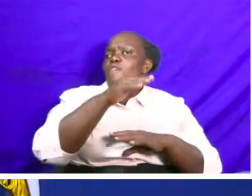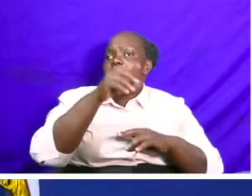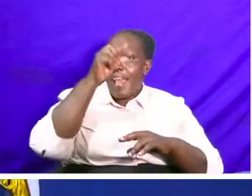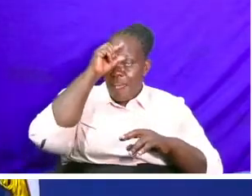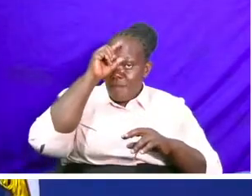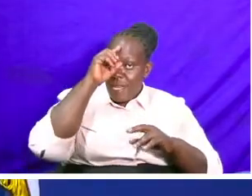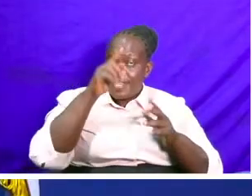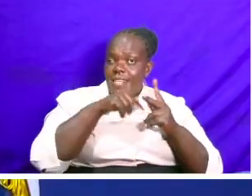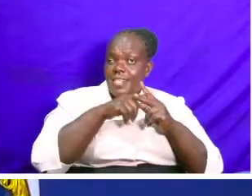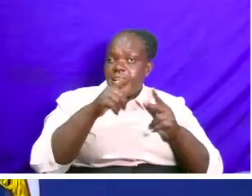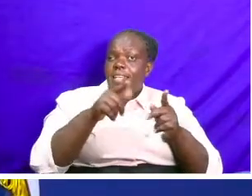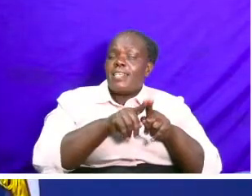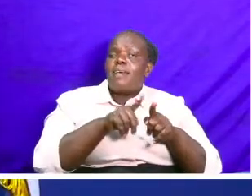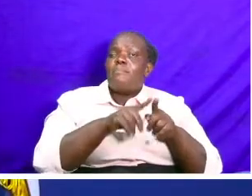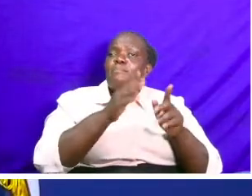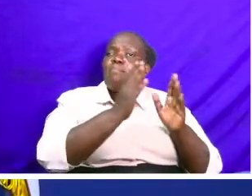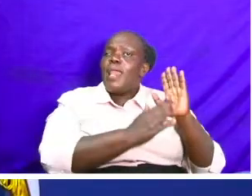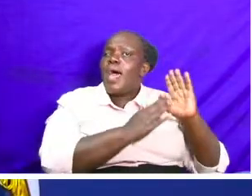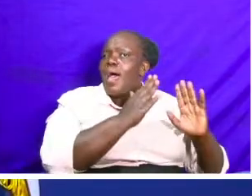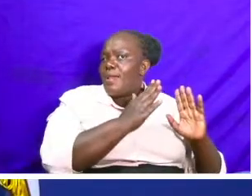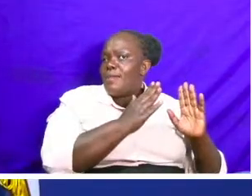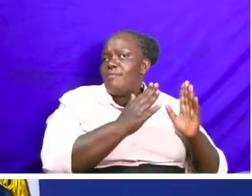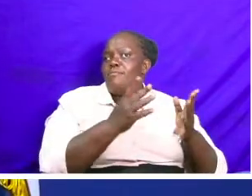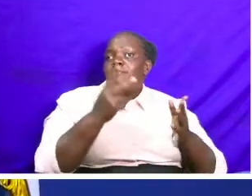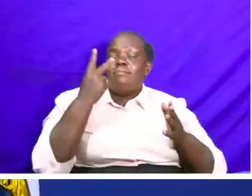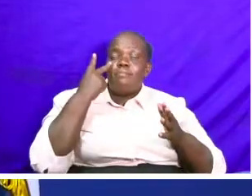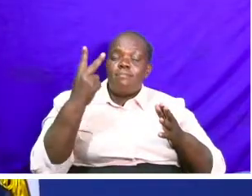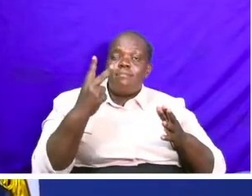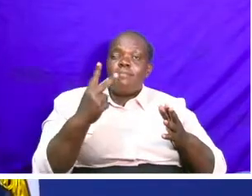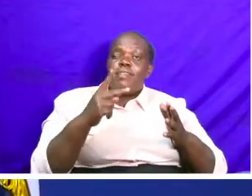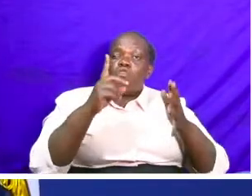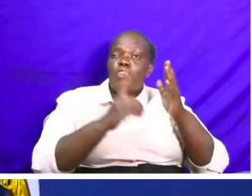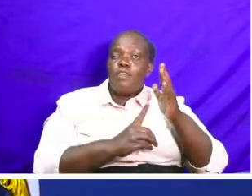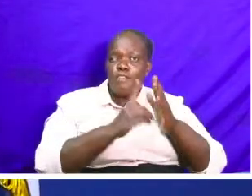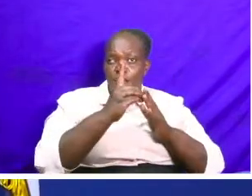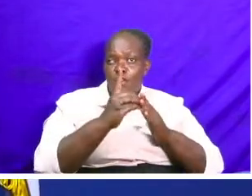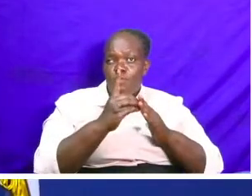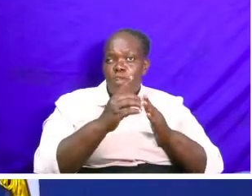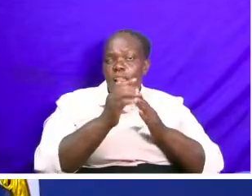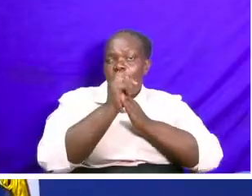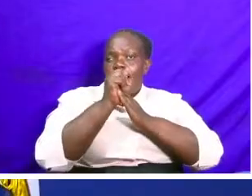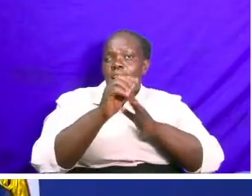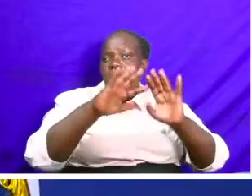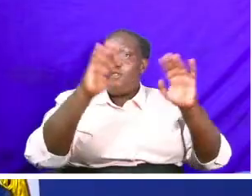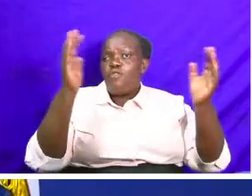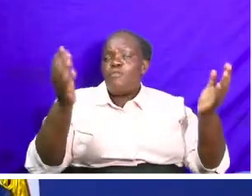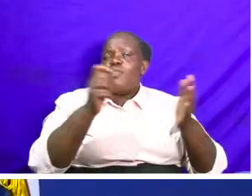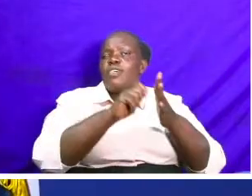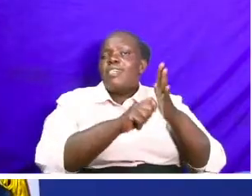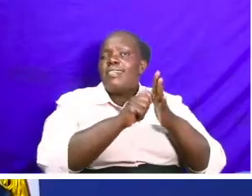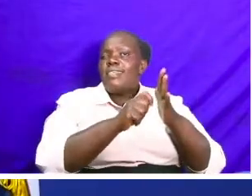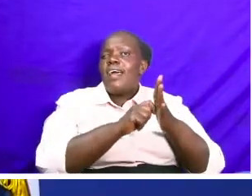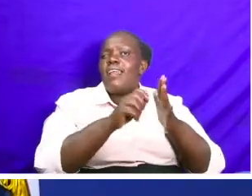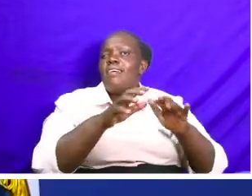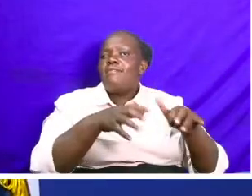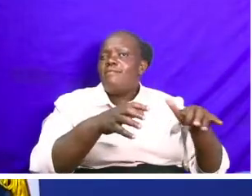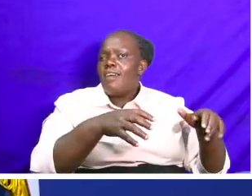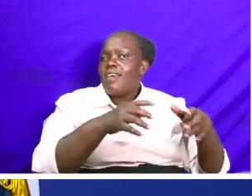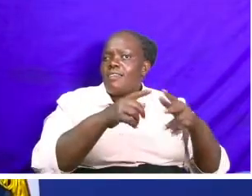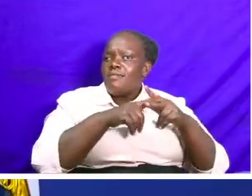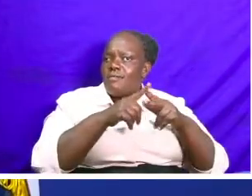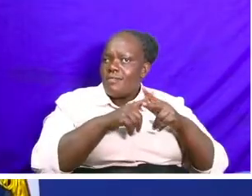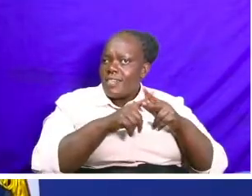government commissioned a comprehensive master plan and feasibility study developed by a leading global engineering firm to establish a